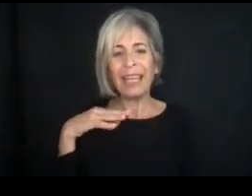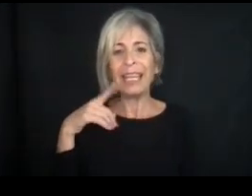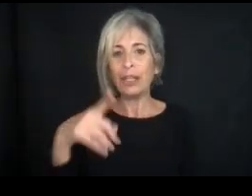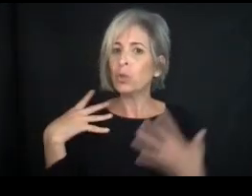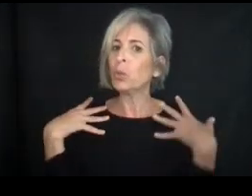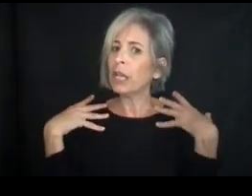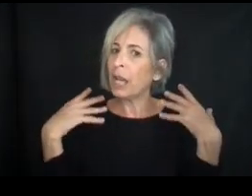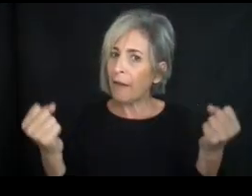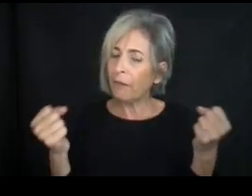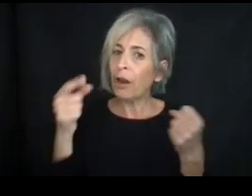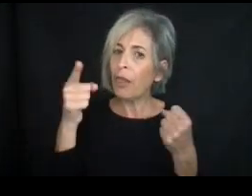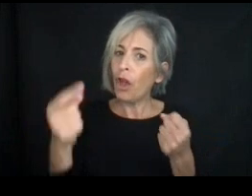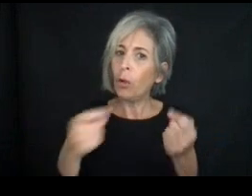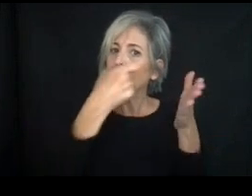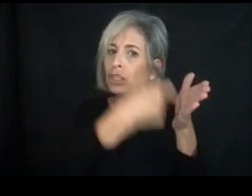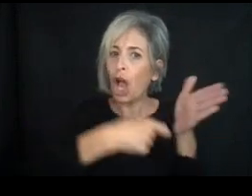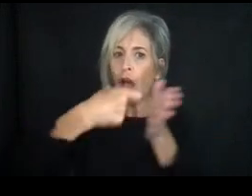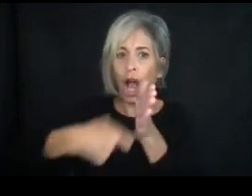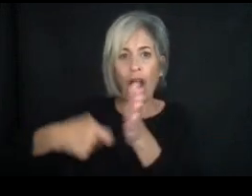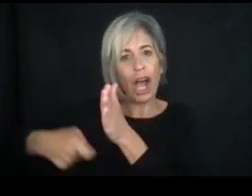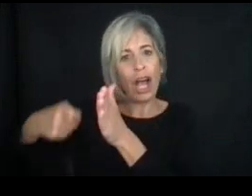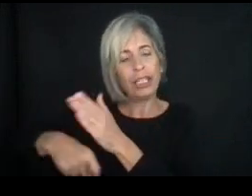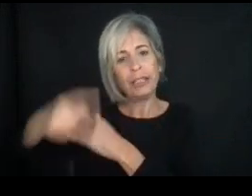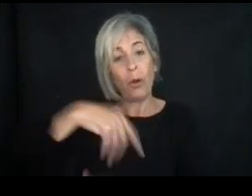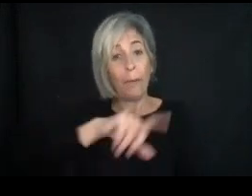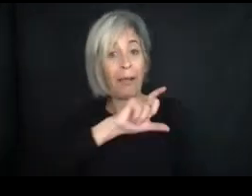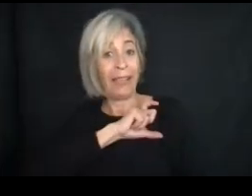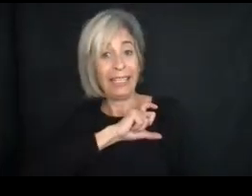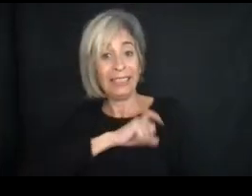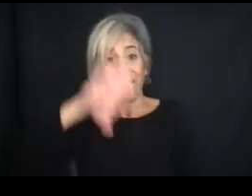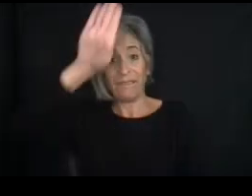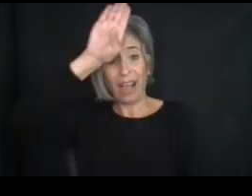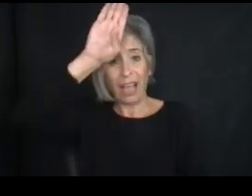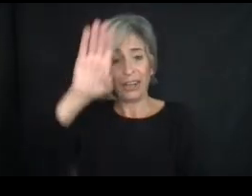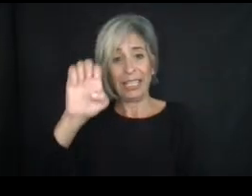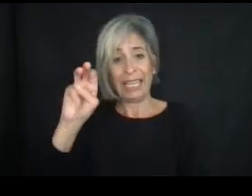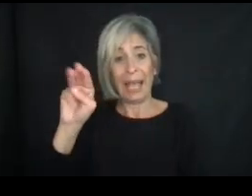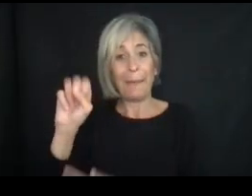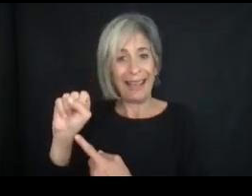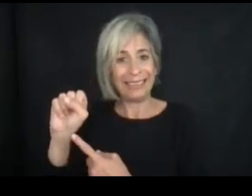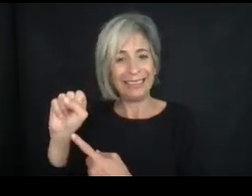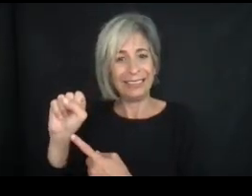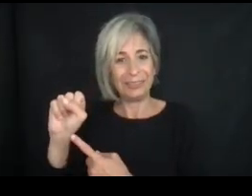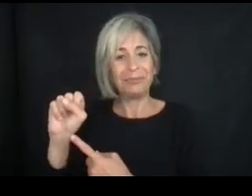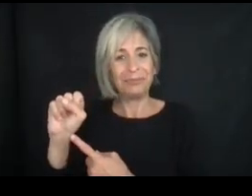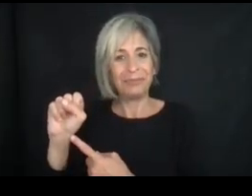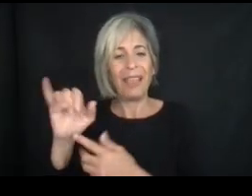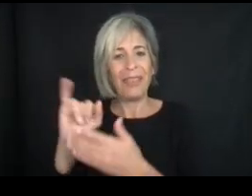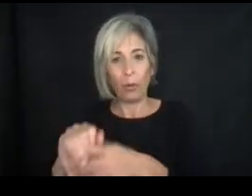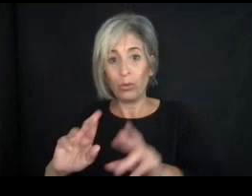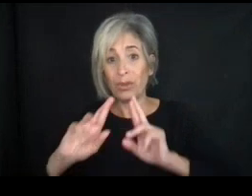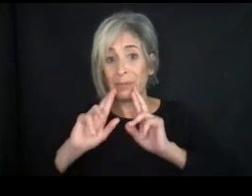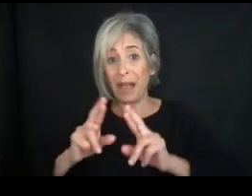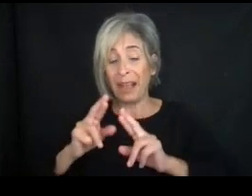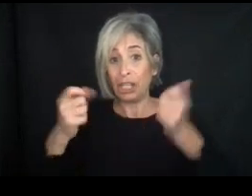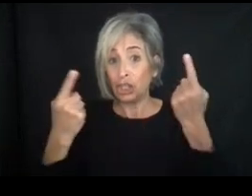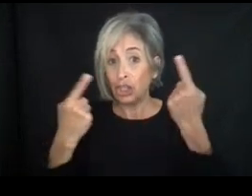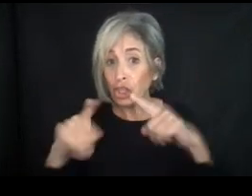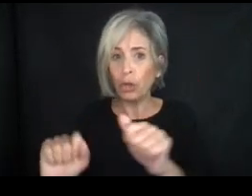recover those costs for the police and the fire and the EMS that were responding during